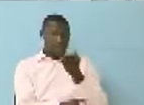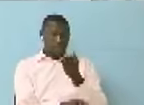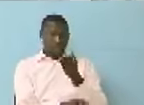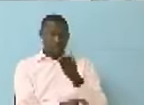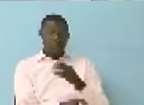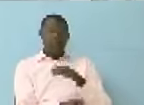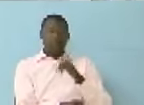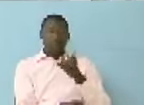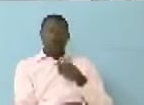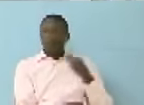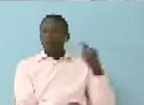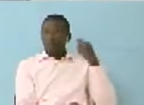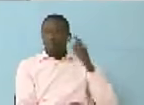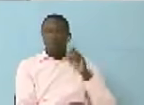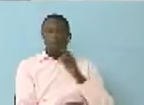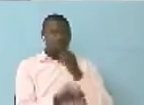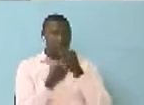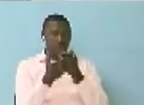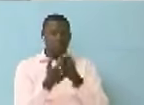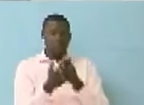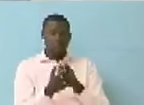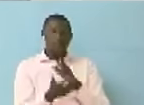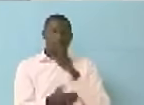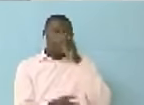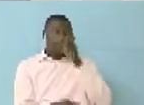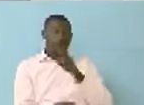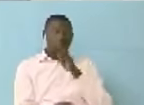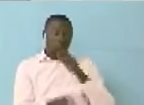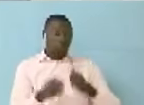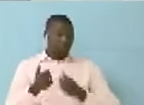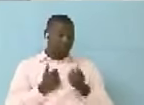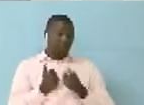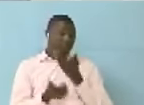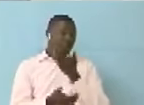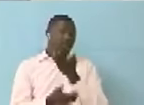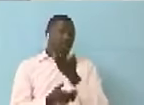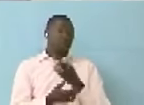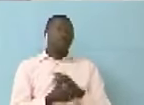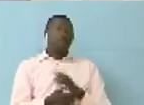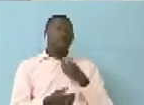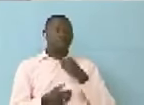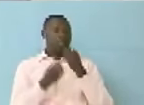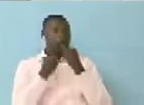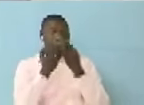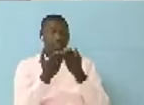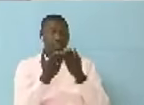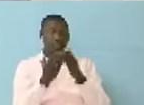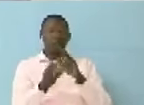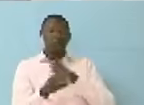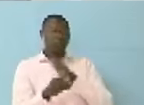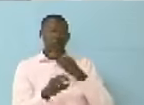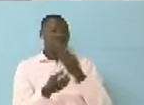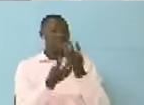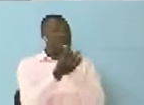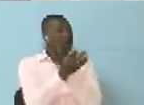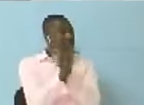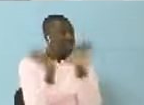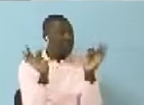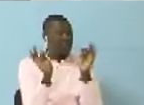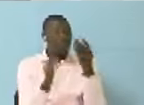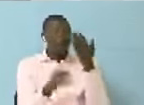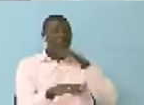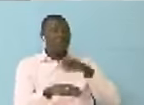what he said. He is the victim. Namela, I mean for. And he said it was not so free